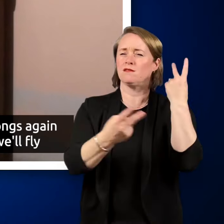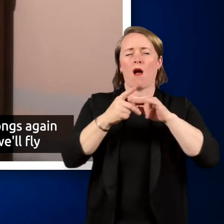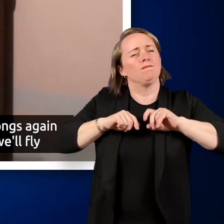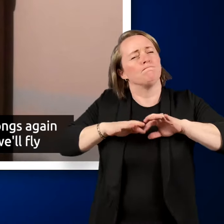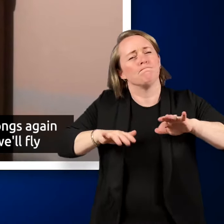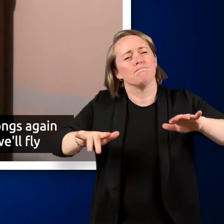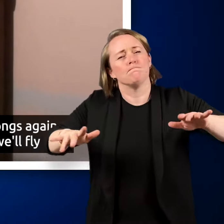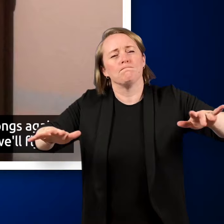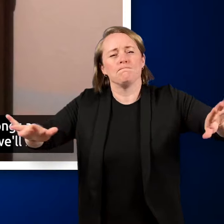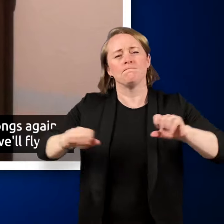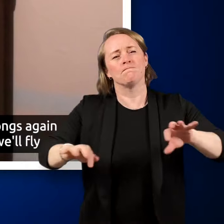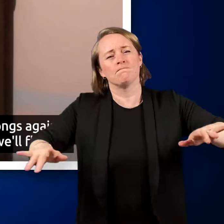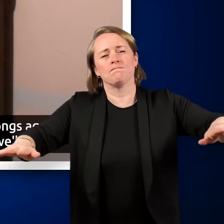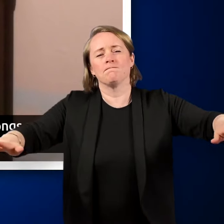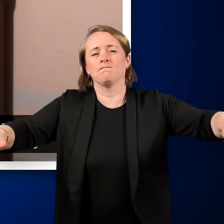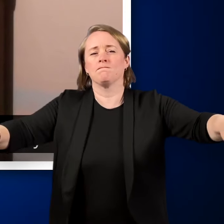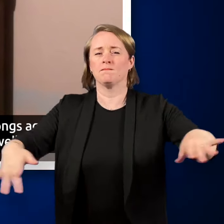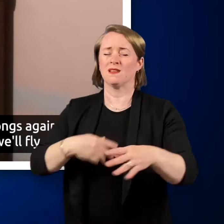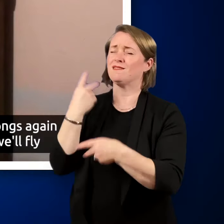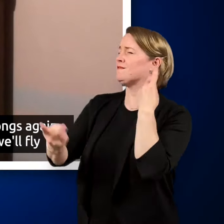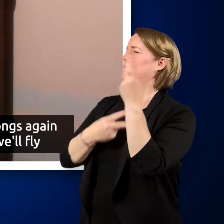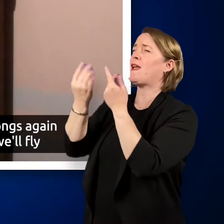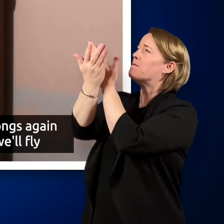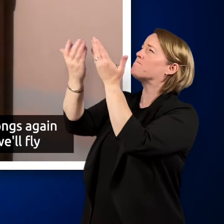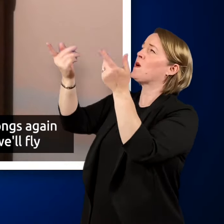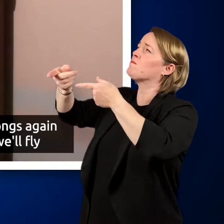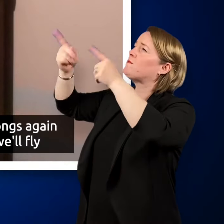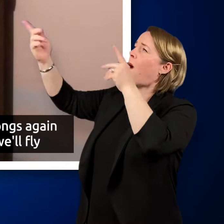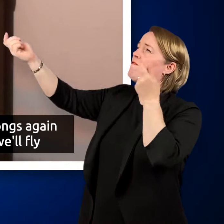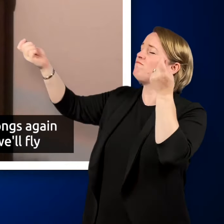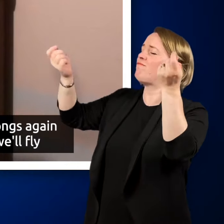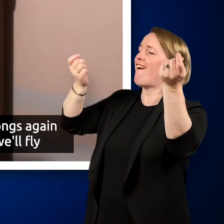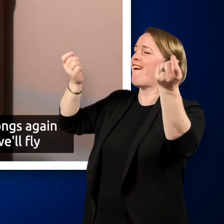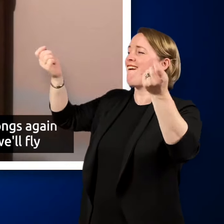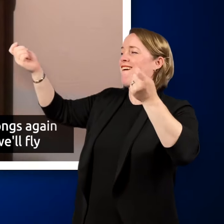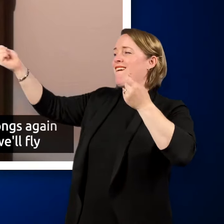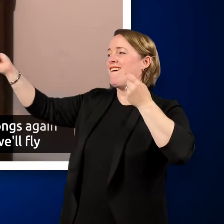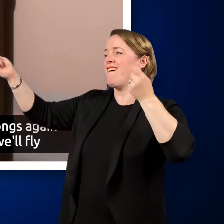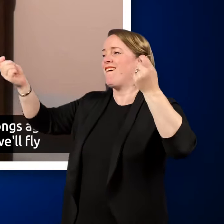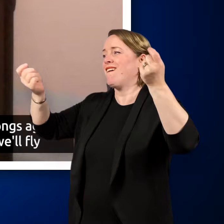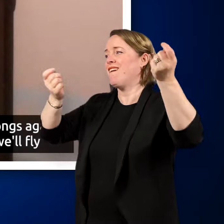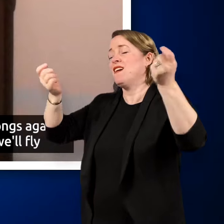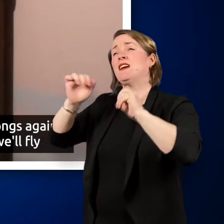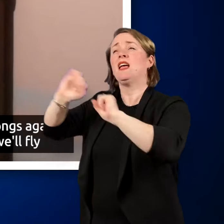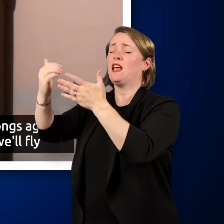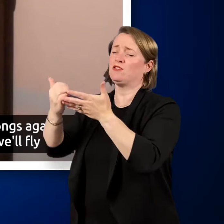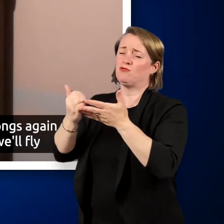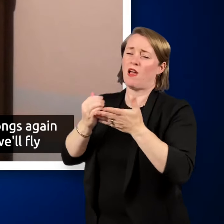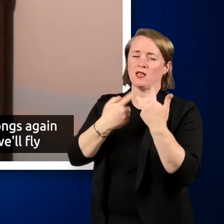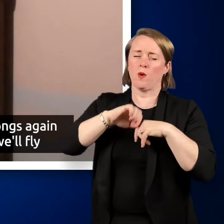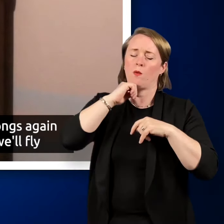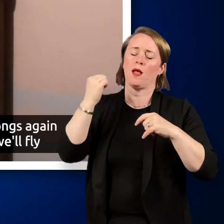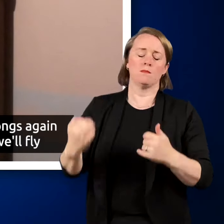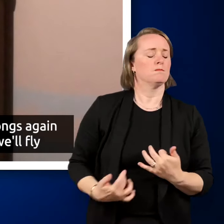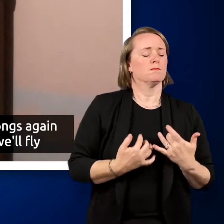again of our God who reigns on high. By His grace, the